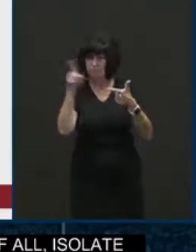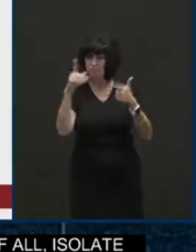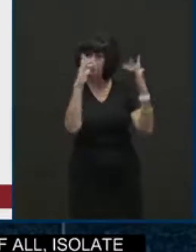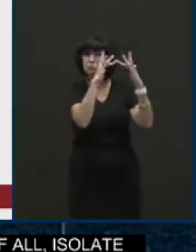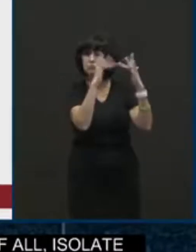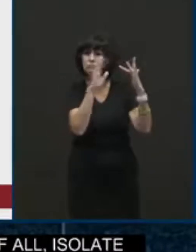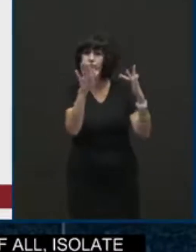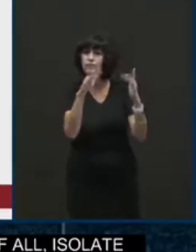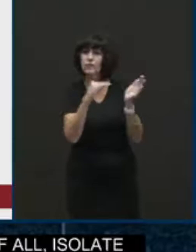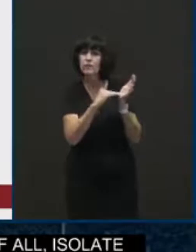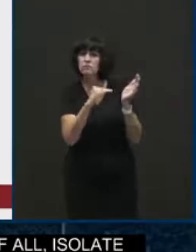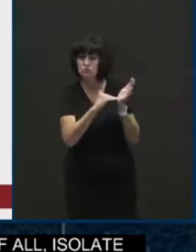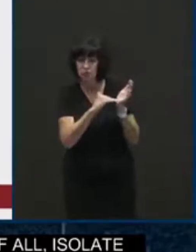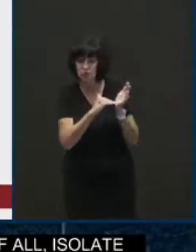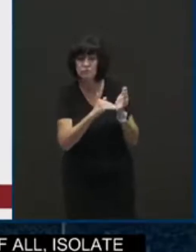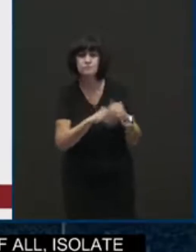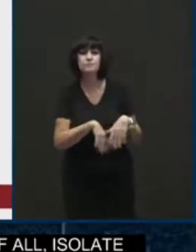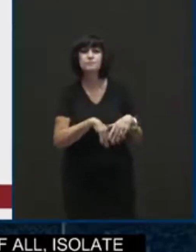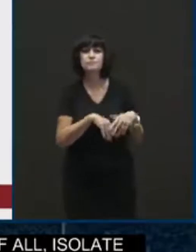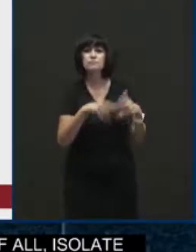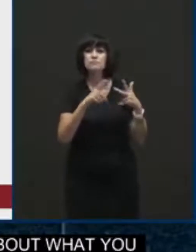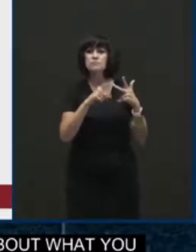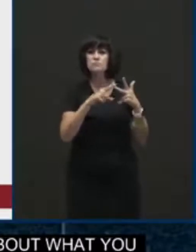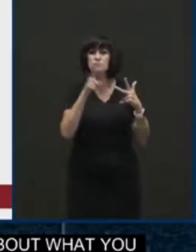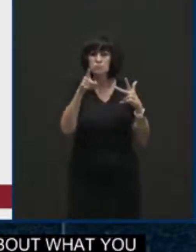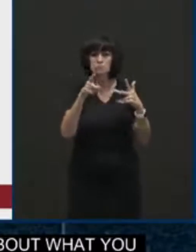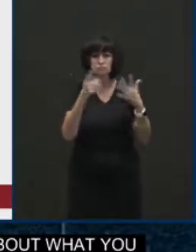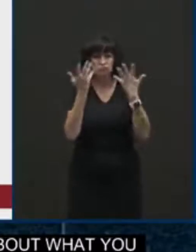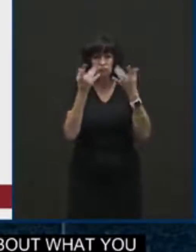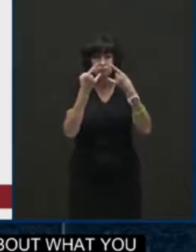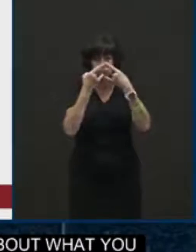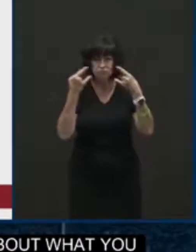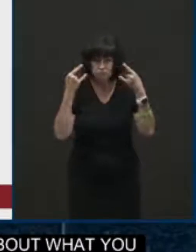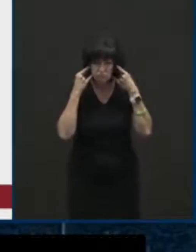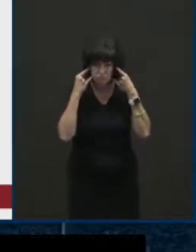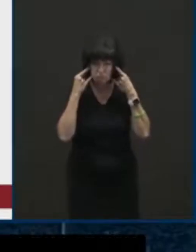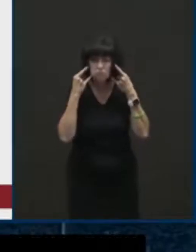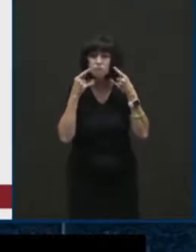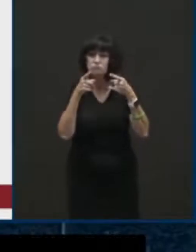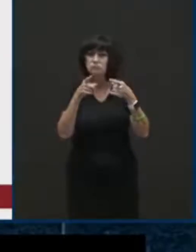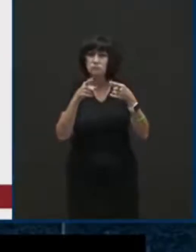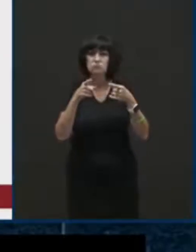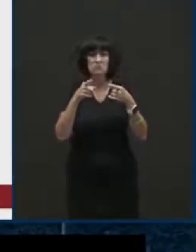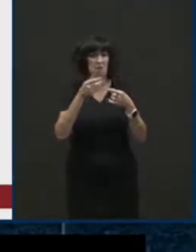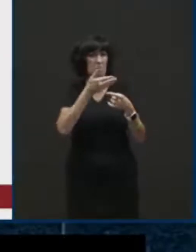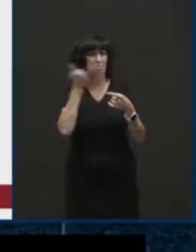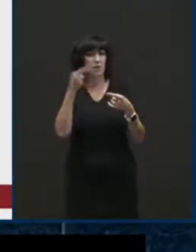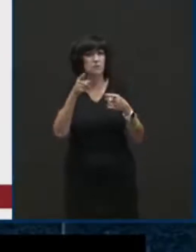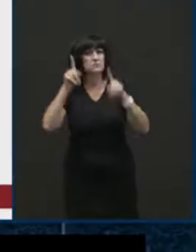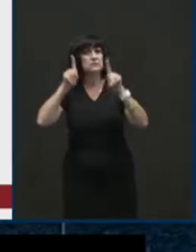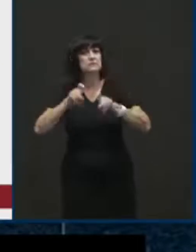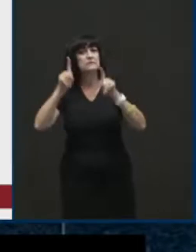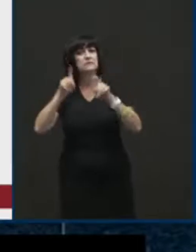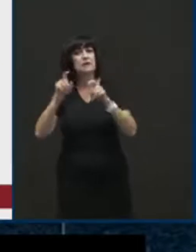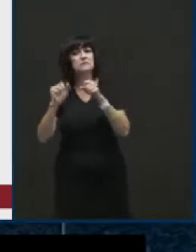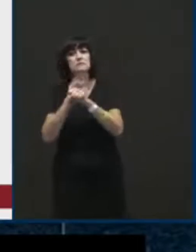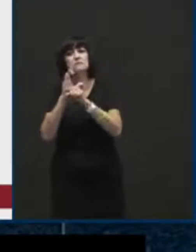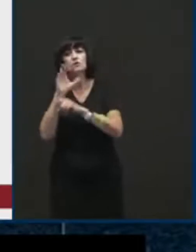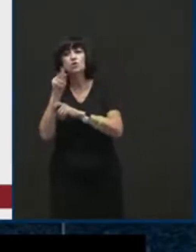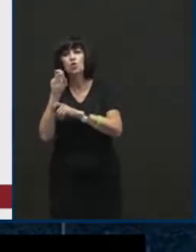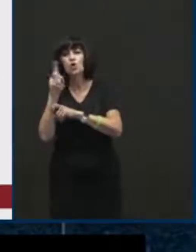keep that face covering on and get tested for COVID. Many places are testing for COVID and